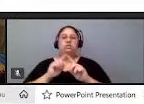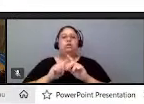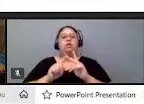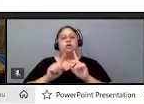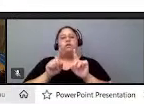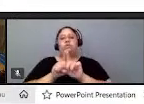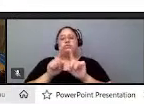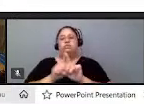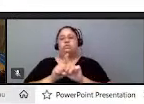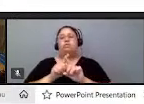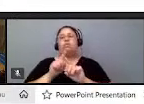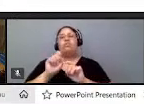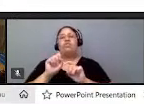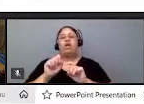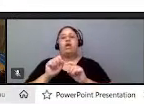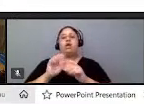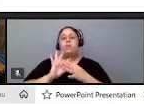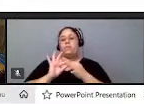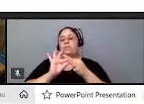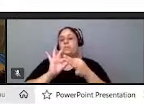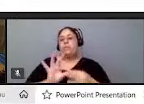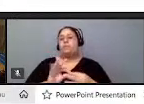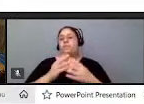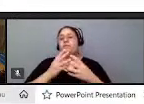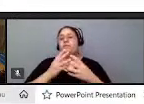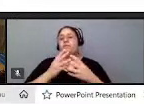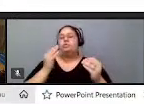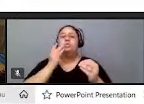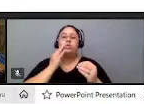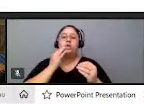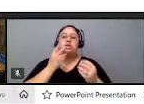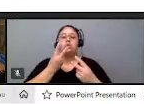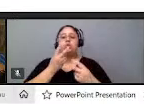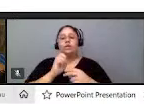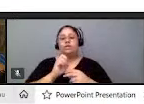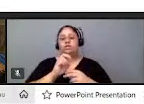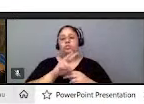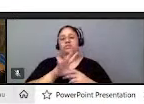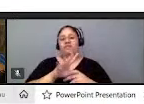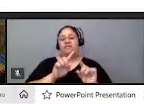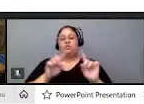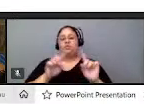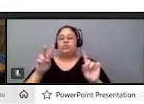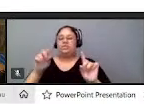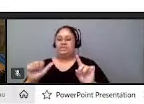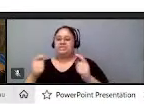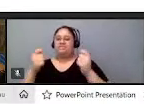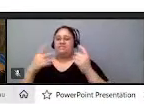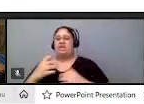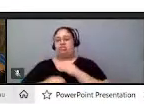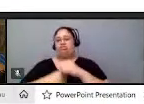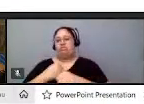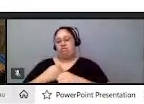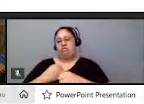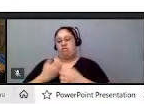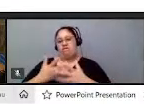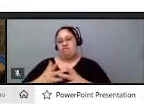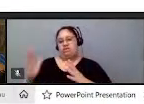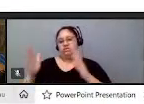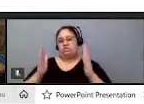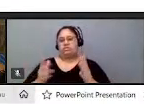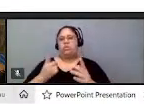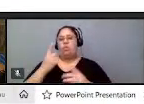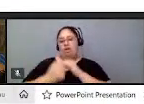um the volume commitment is only effective uh from 2025 26 Financial year so we still have